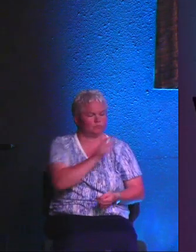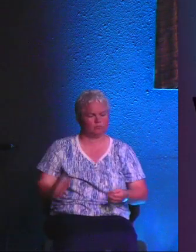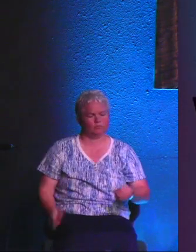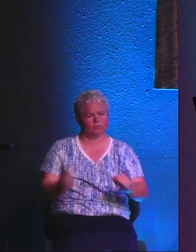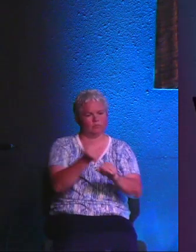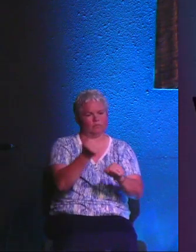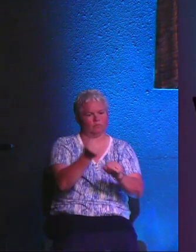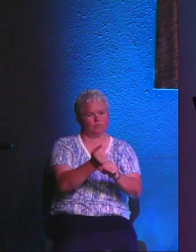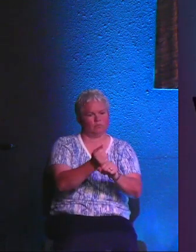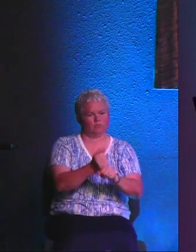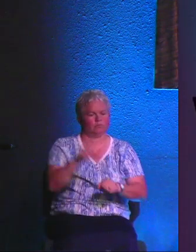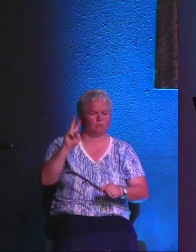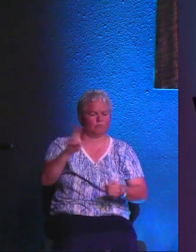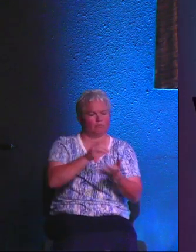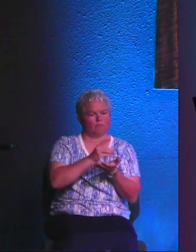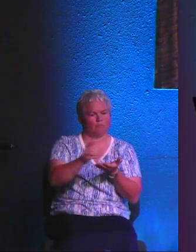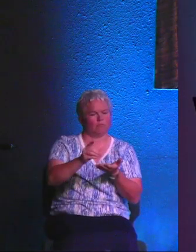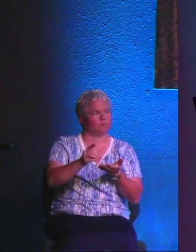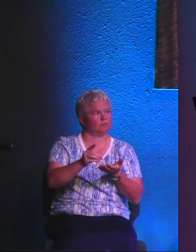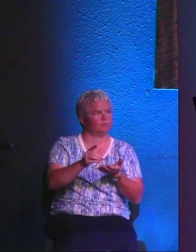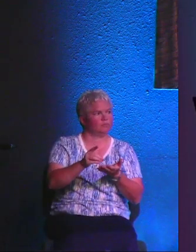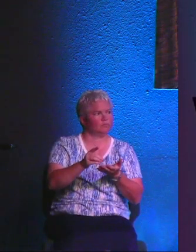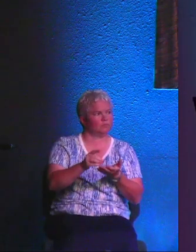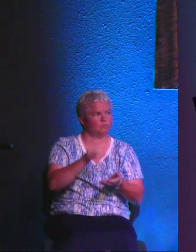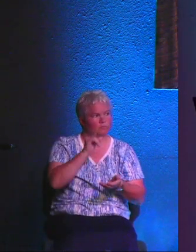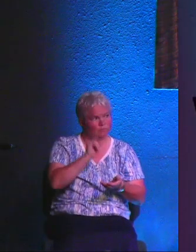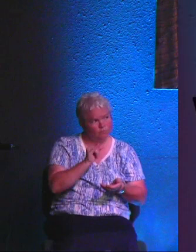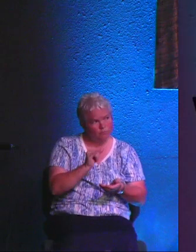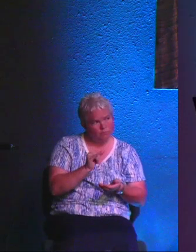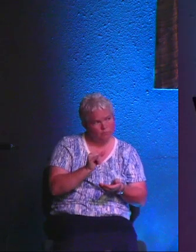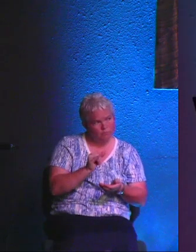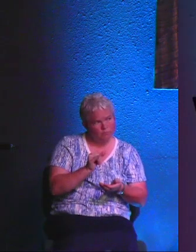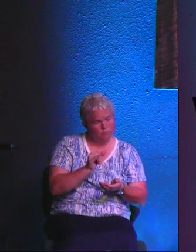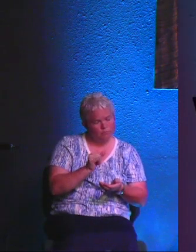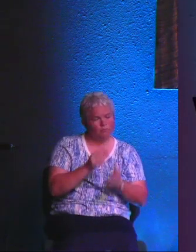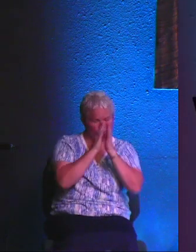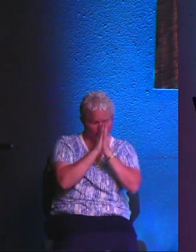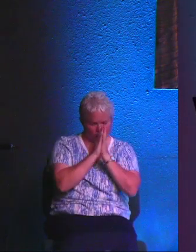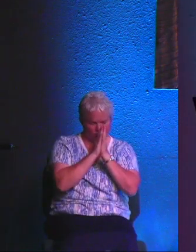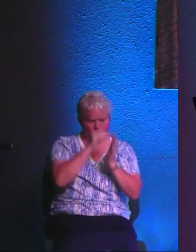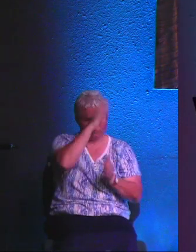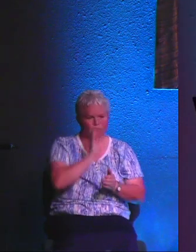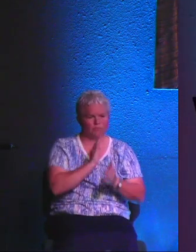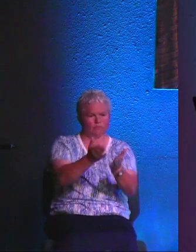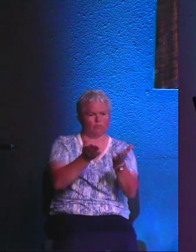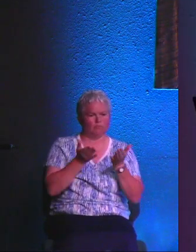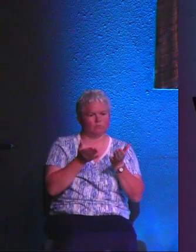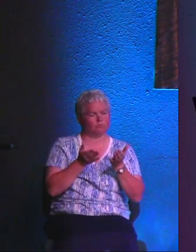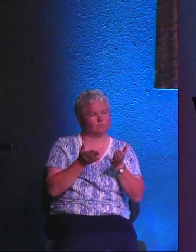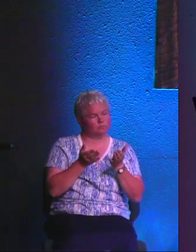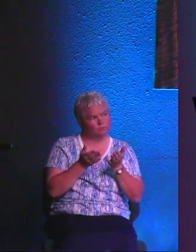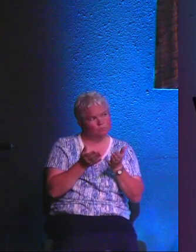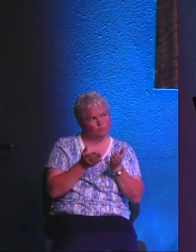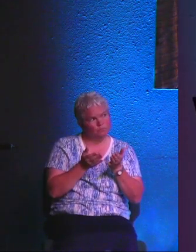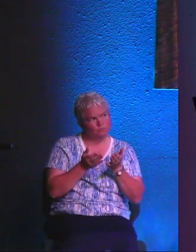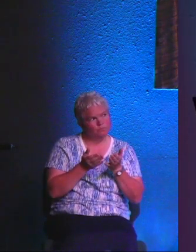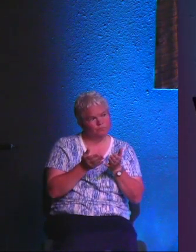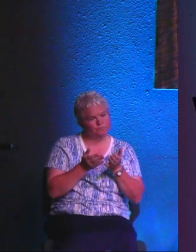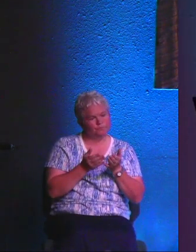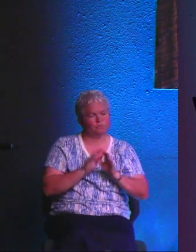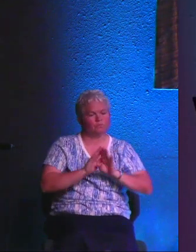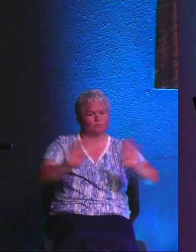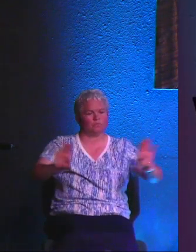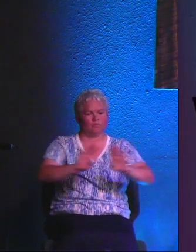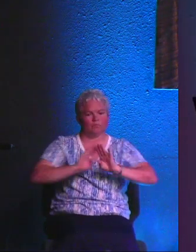Lord made a way for me. 2 weeks later, my boyfriend starts fighting me. I'm praying to God, asking him to help me. And